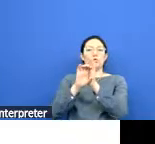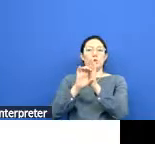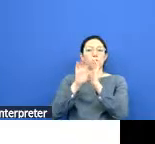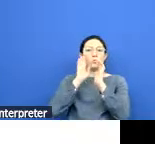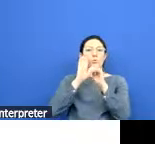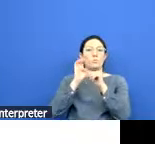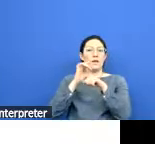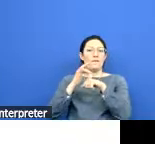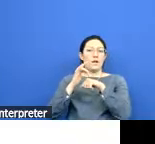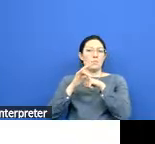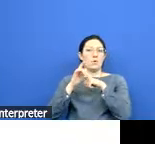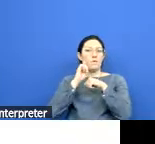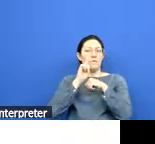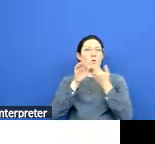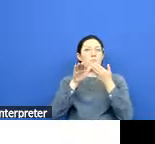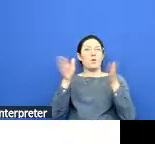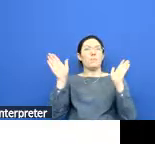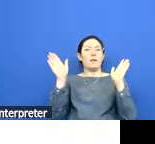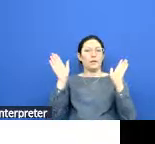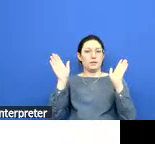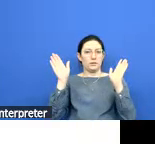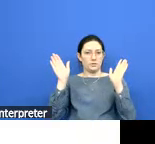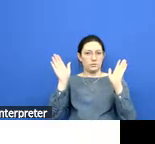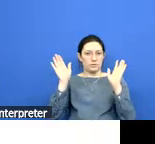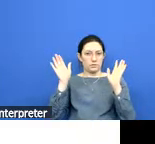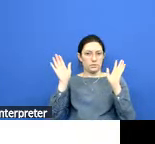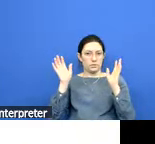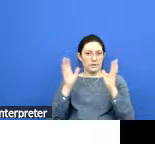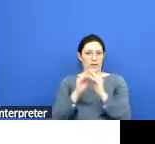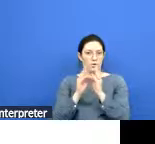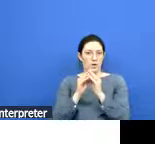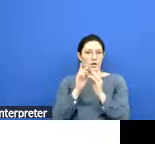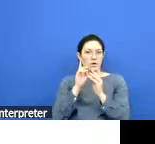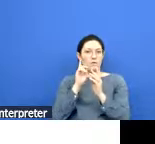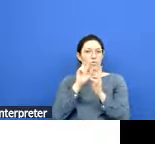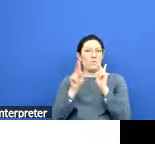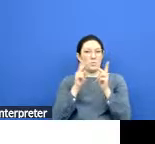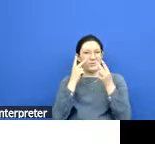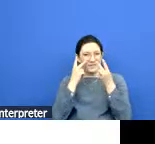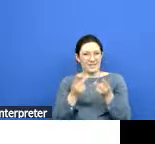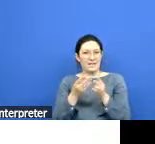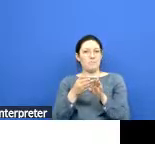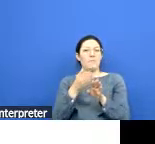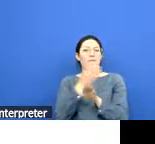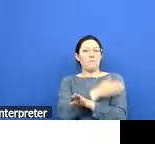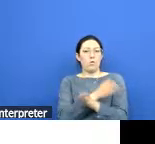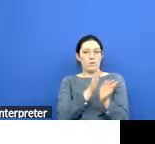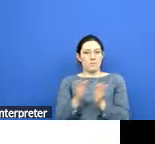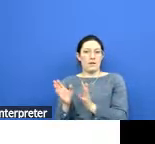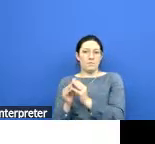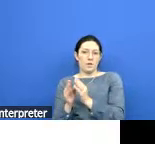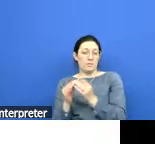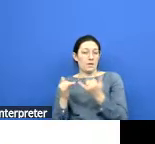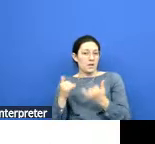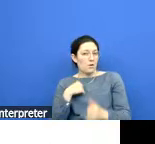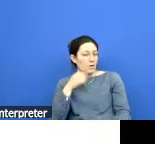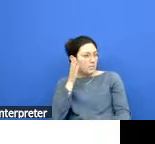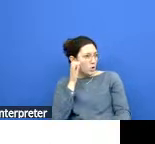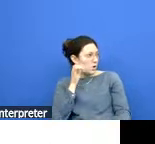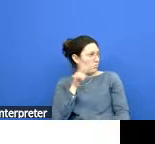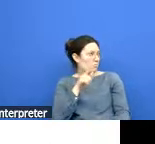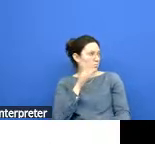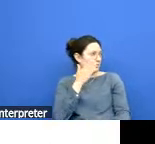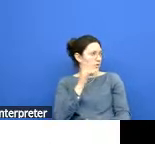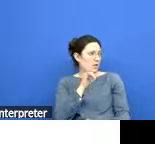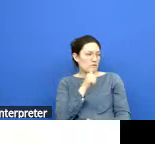at a public hearing for people to see before the planning board. And what I'm hearing now, it doesn't sound like that's the